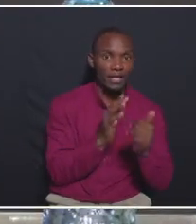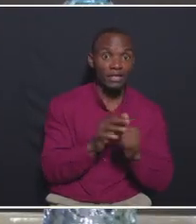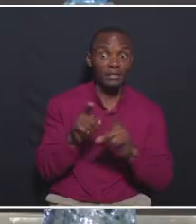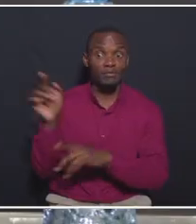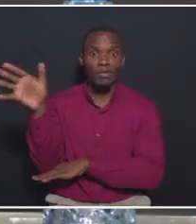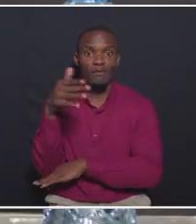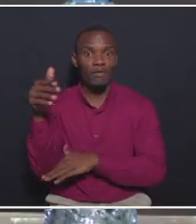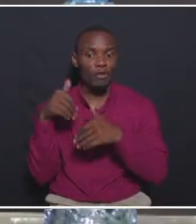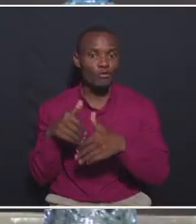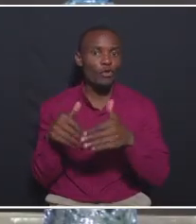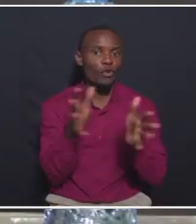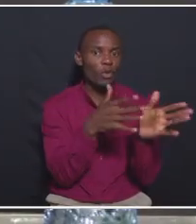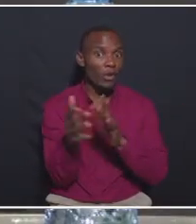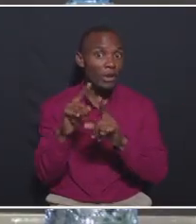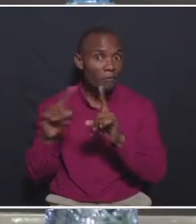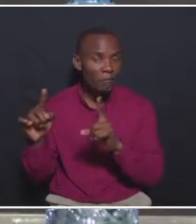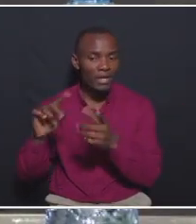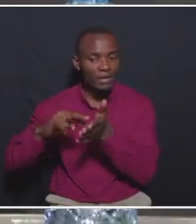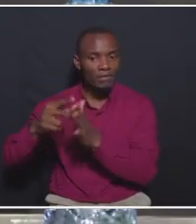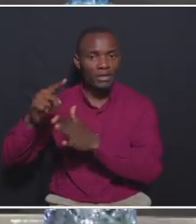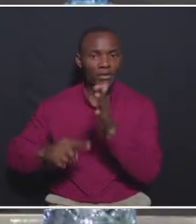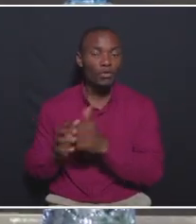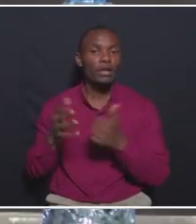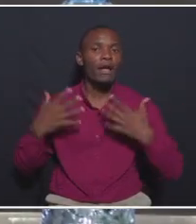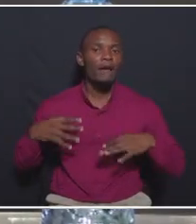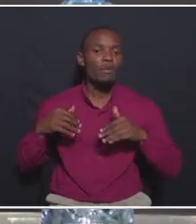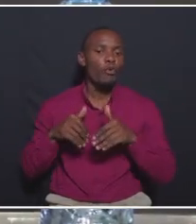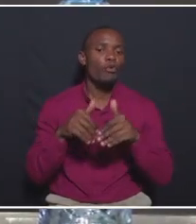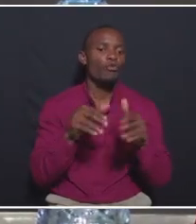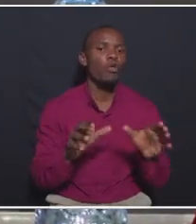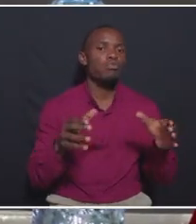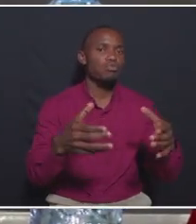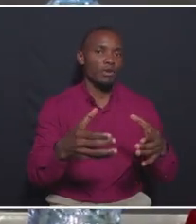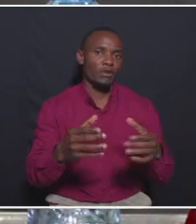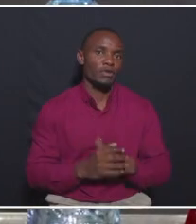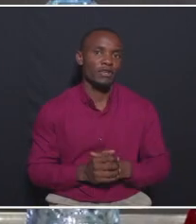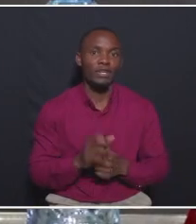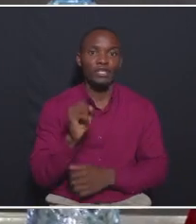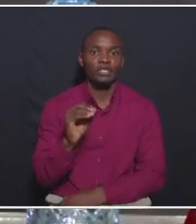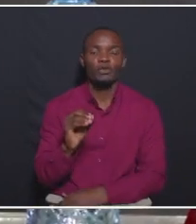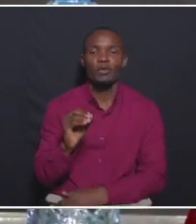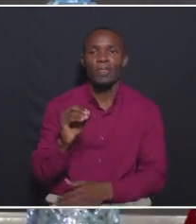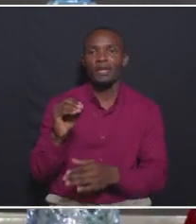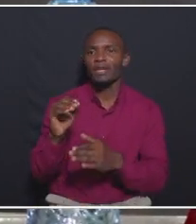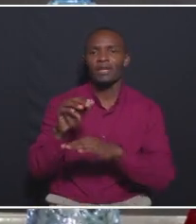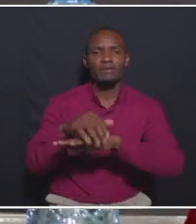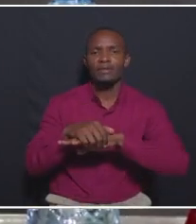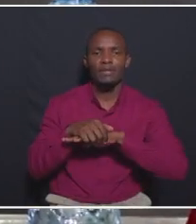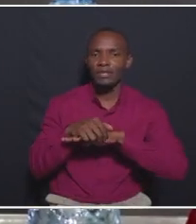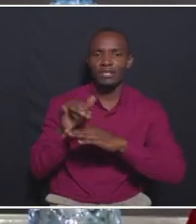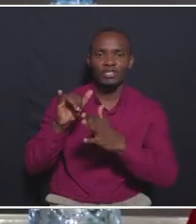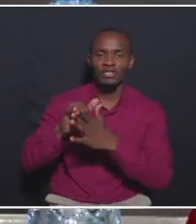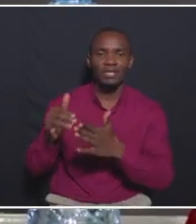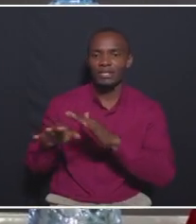maana fiche ni kuwa watu ufuata mkondo, essentially. So in English, that's just subtext, and it's something